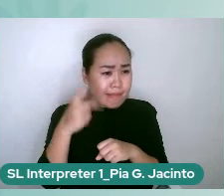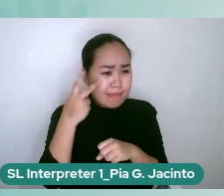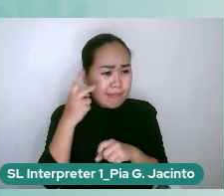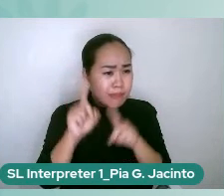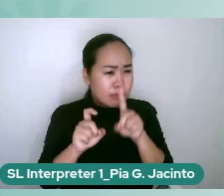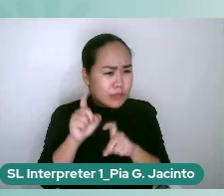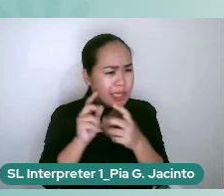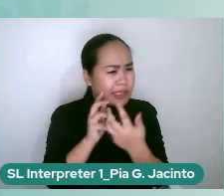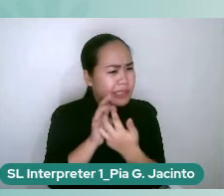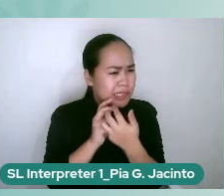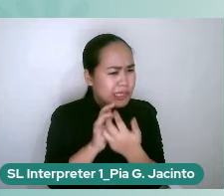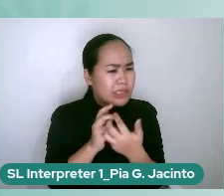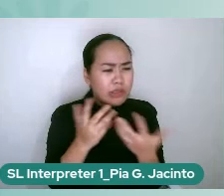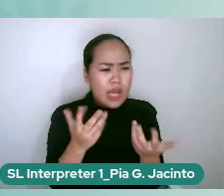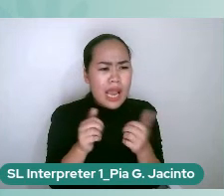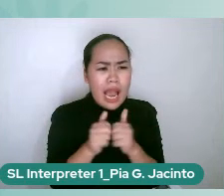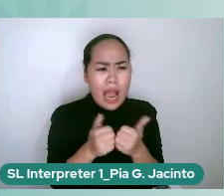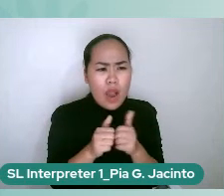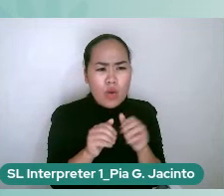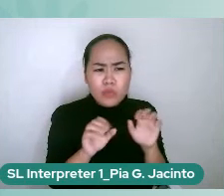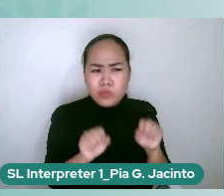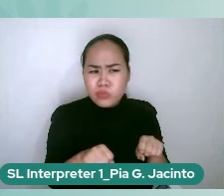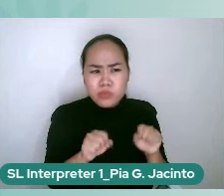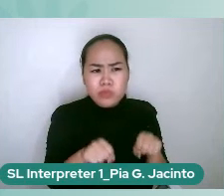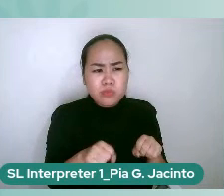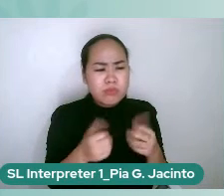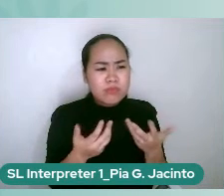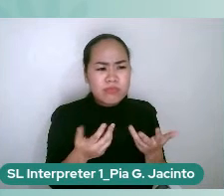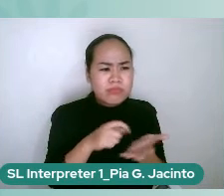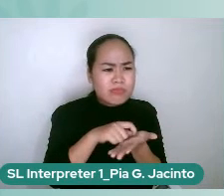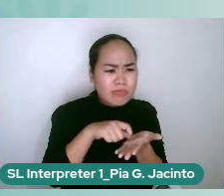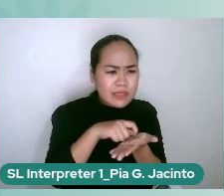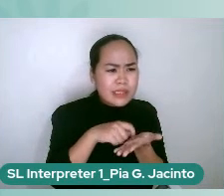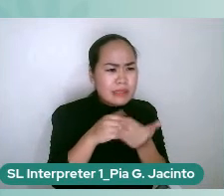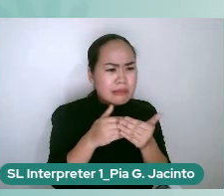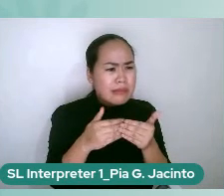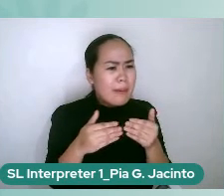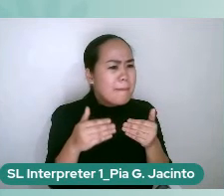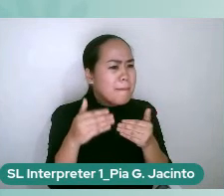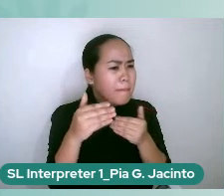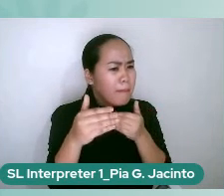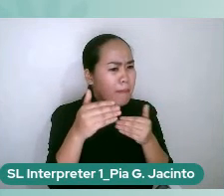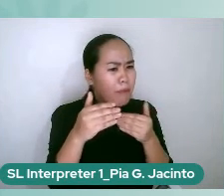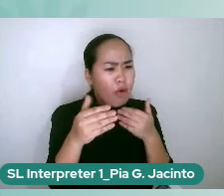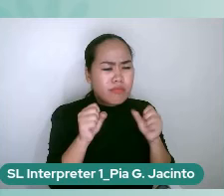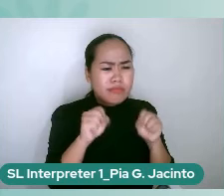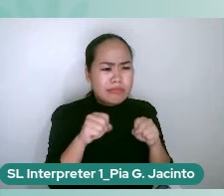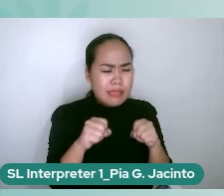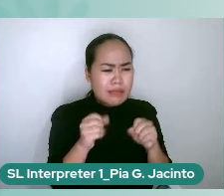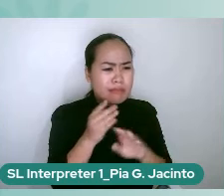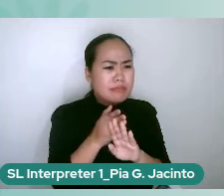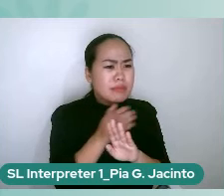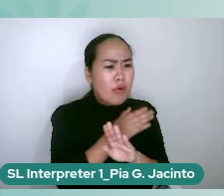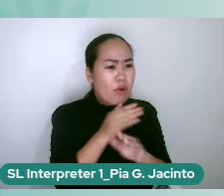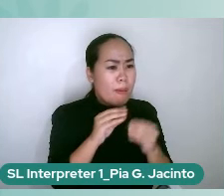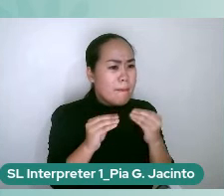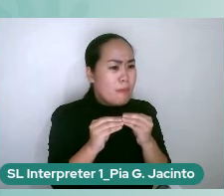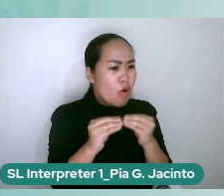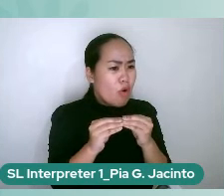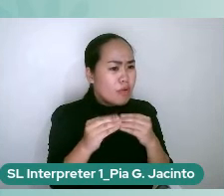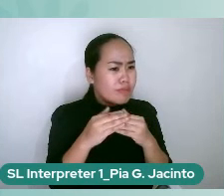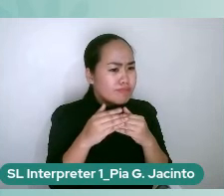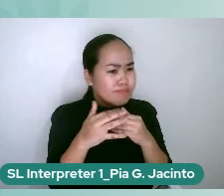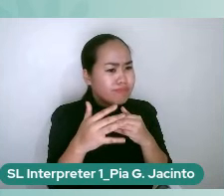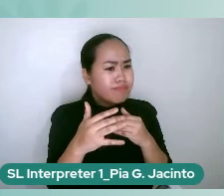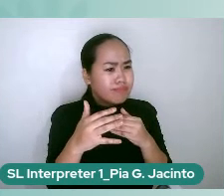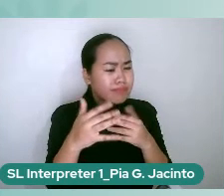in our screening program so that they can be treated before progression to cancer. In a second part of the same meta-analysis, you can read